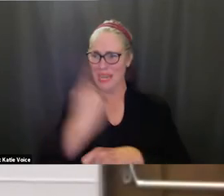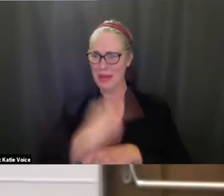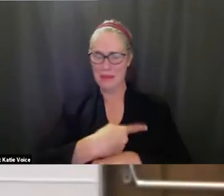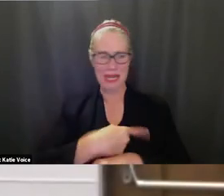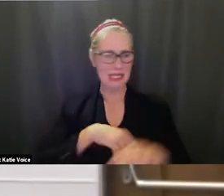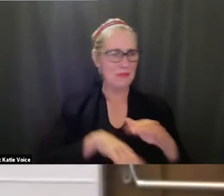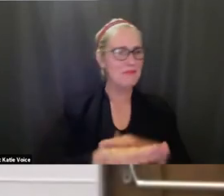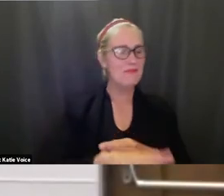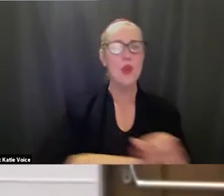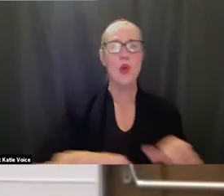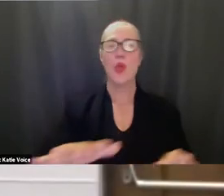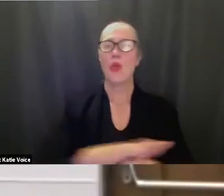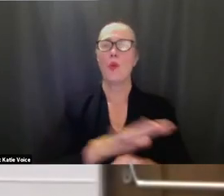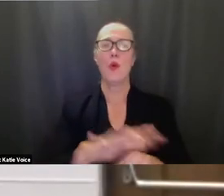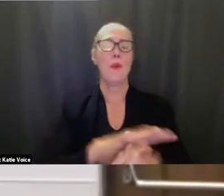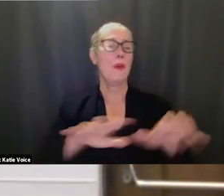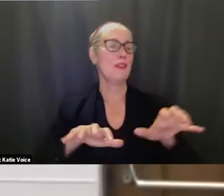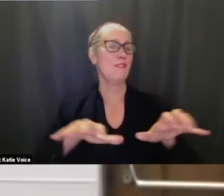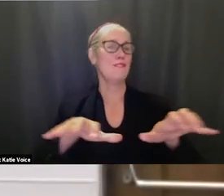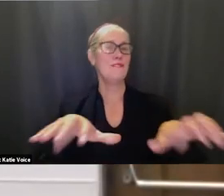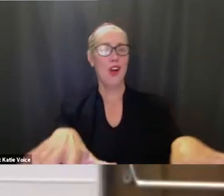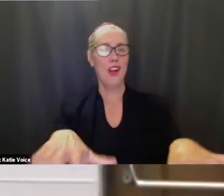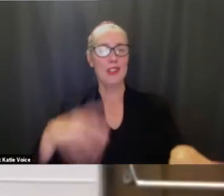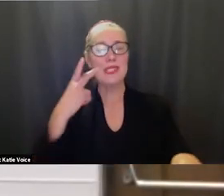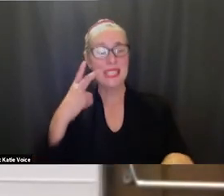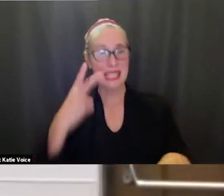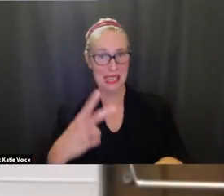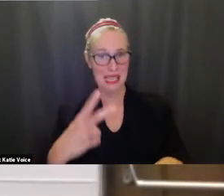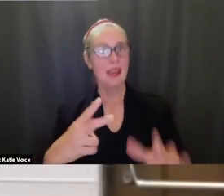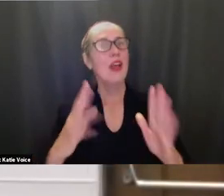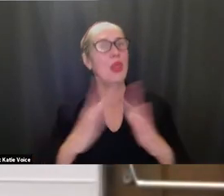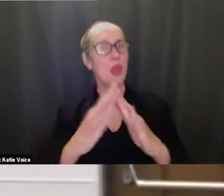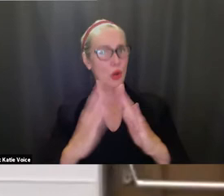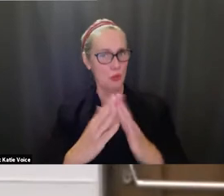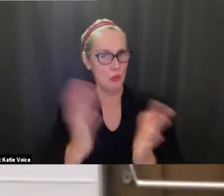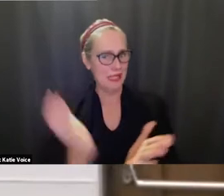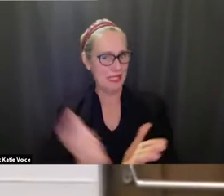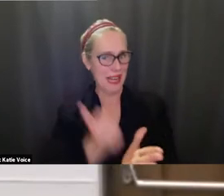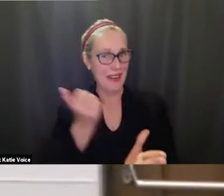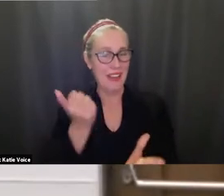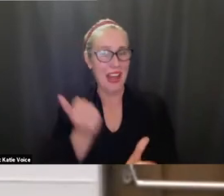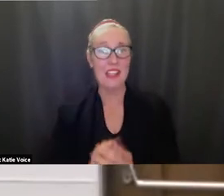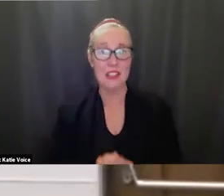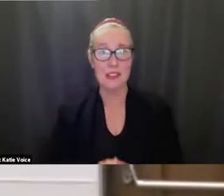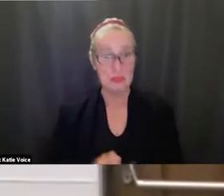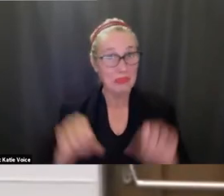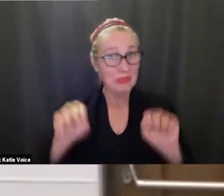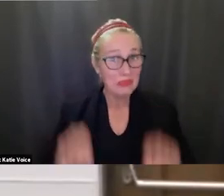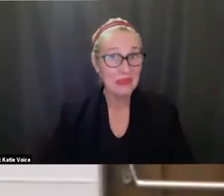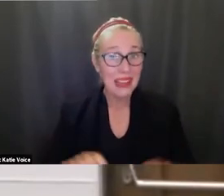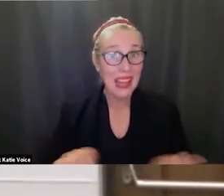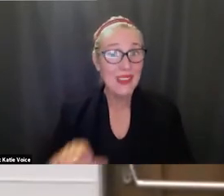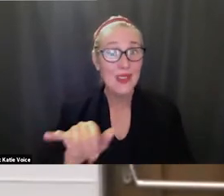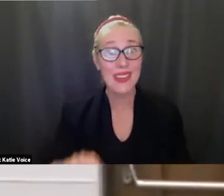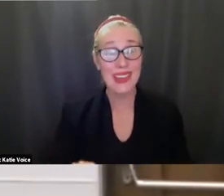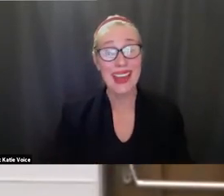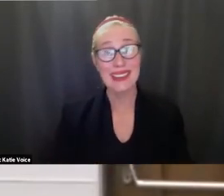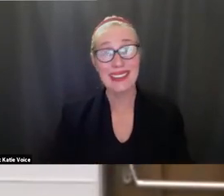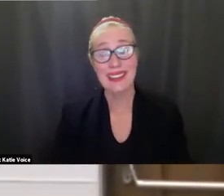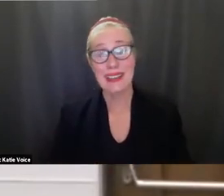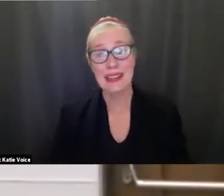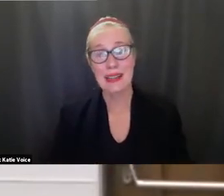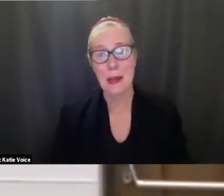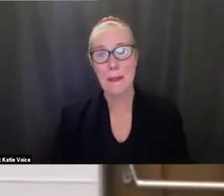the room was full and so that was good to see the community taking advantage there's no reason we can't do that and i know ms